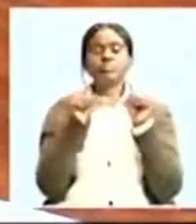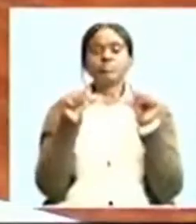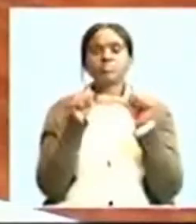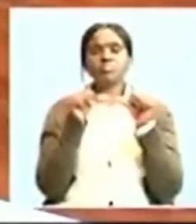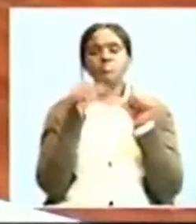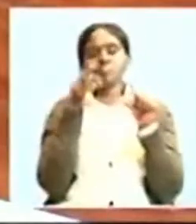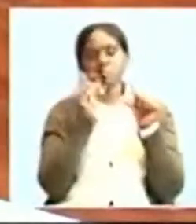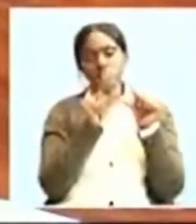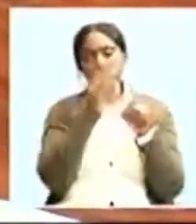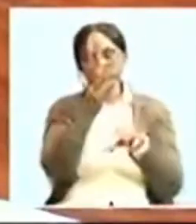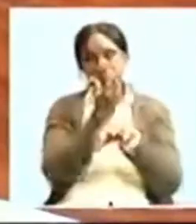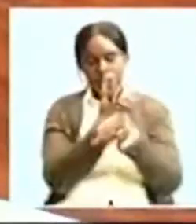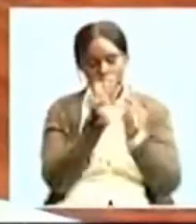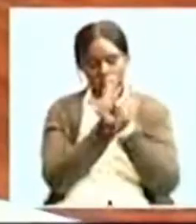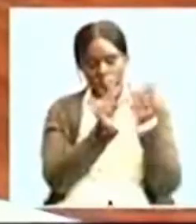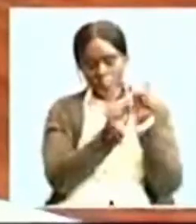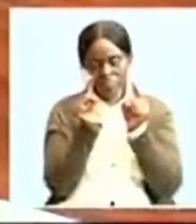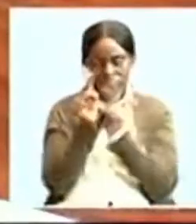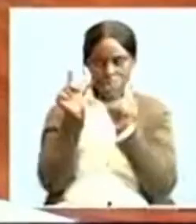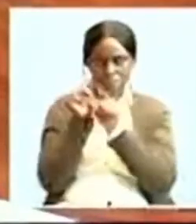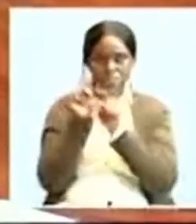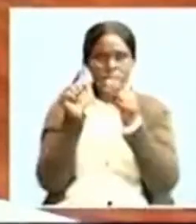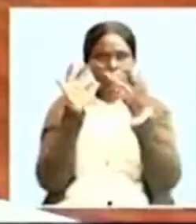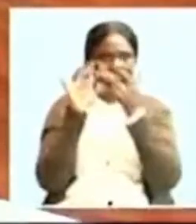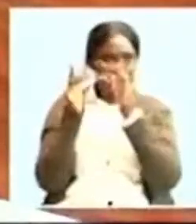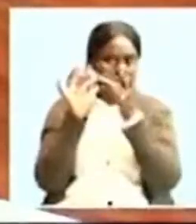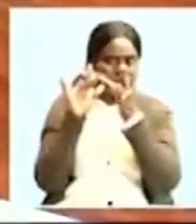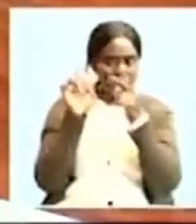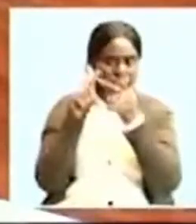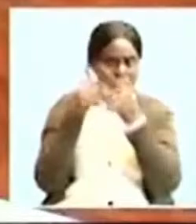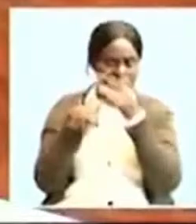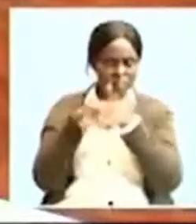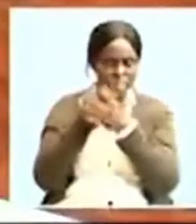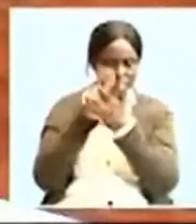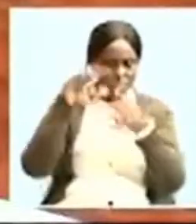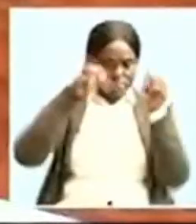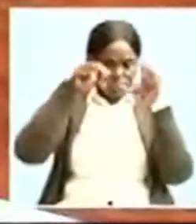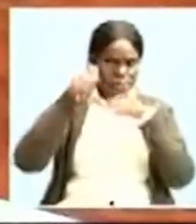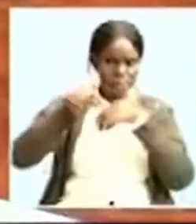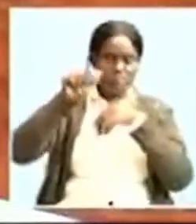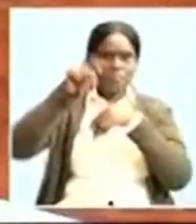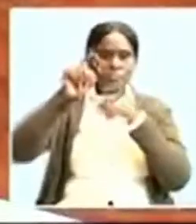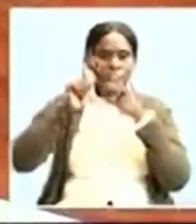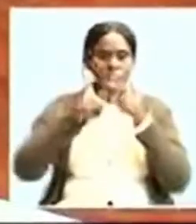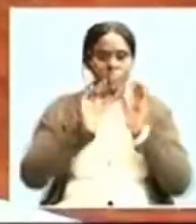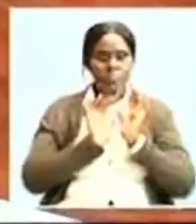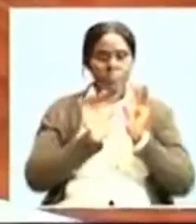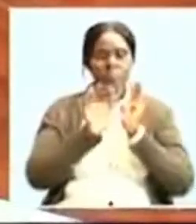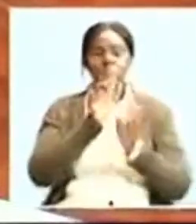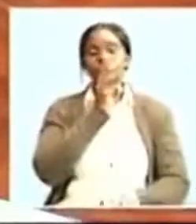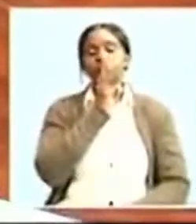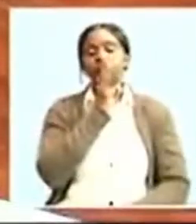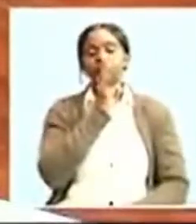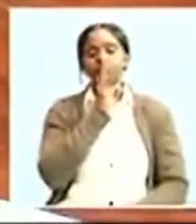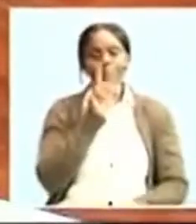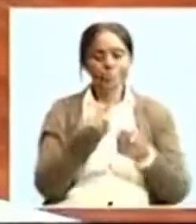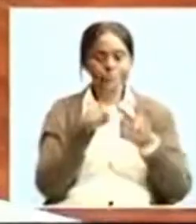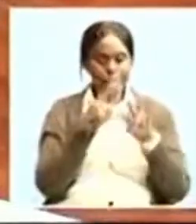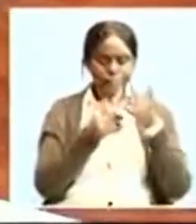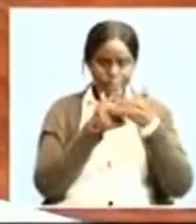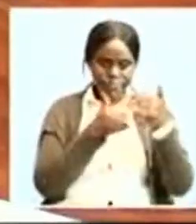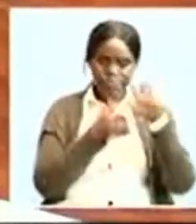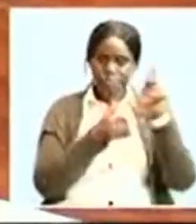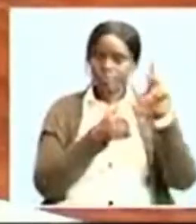the tank and also the network. To what extent, how much power do you need to push the water? To what extent? Is